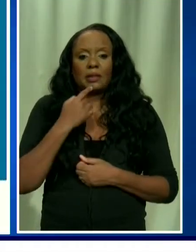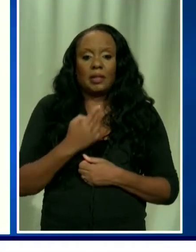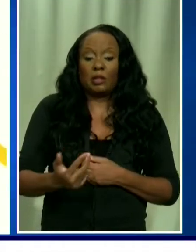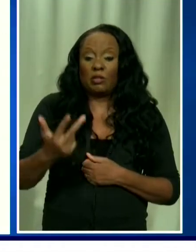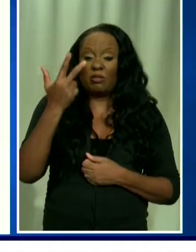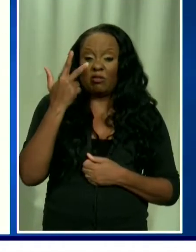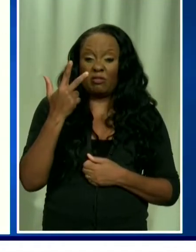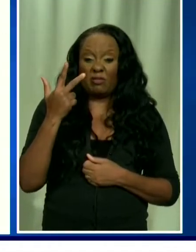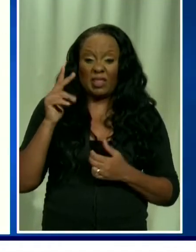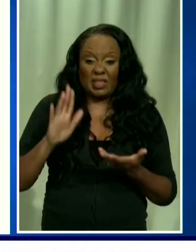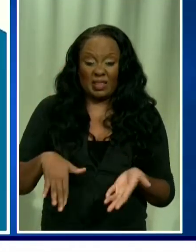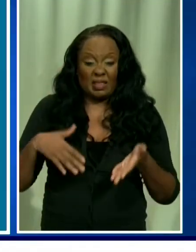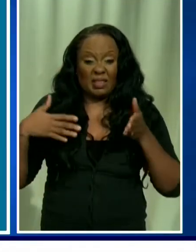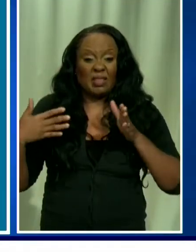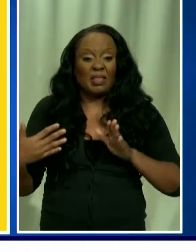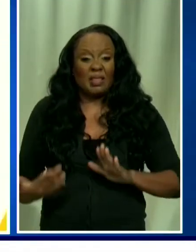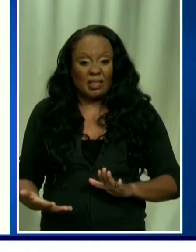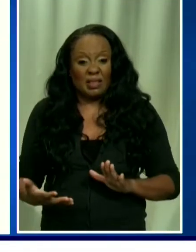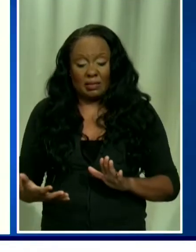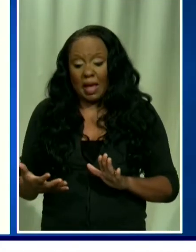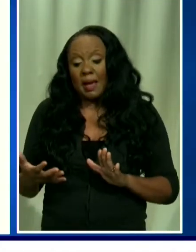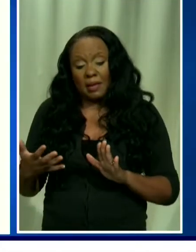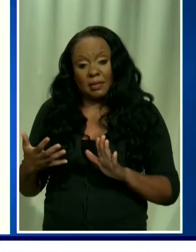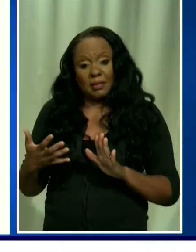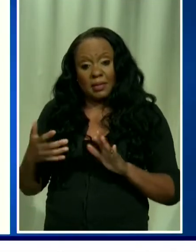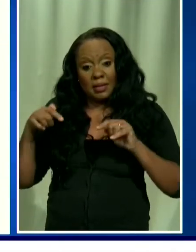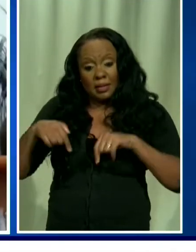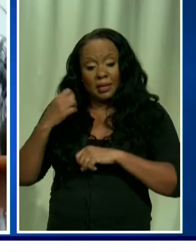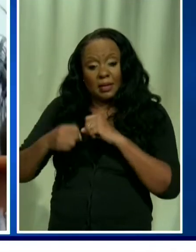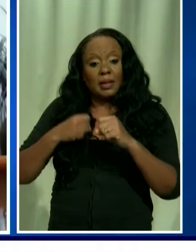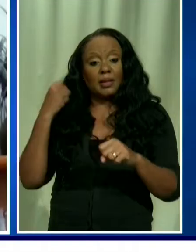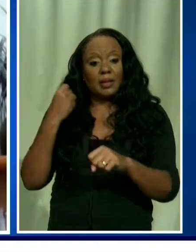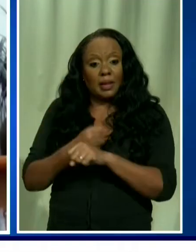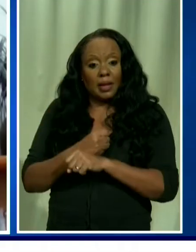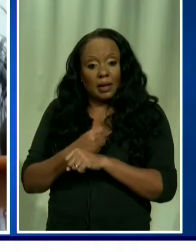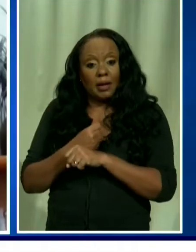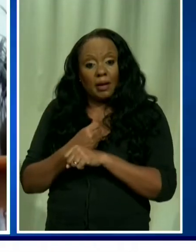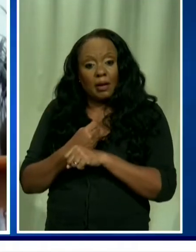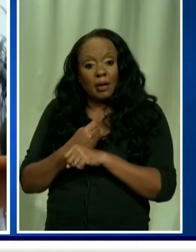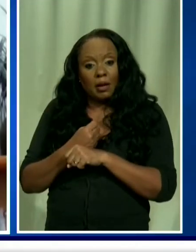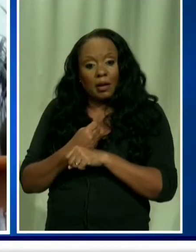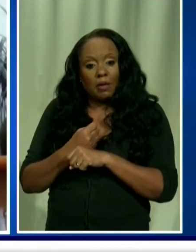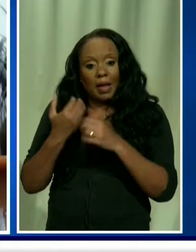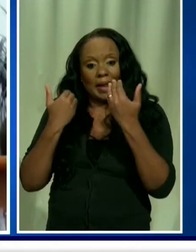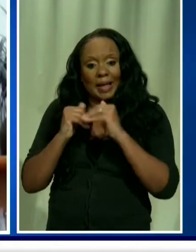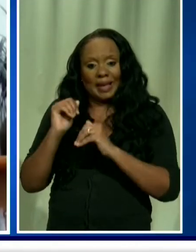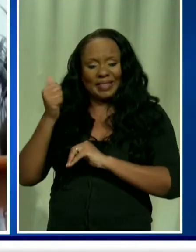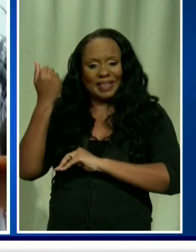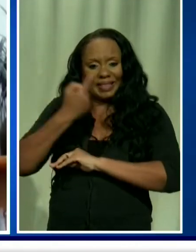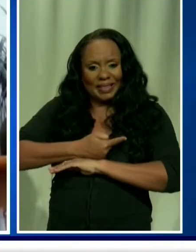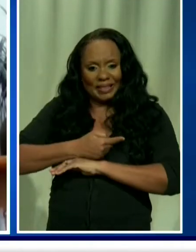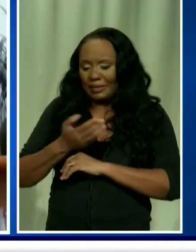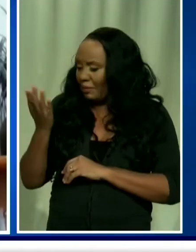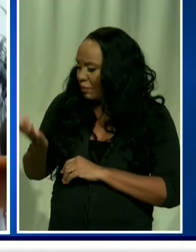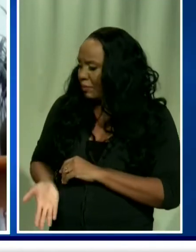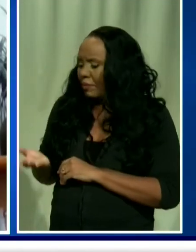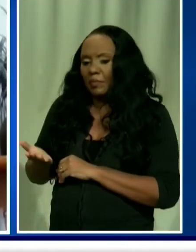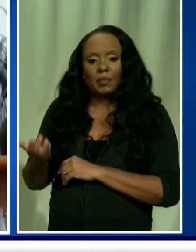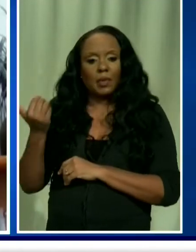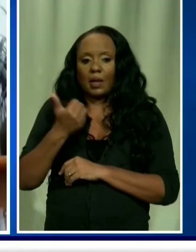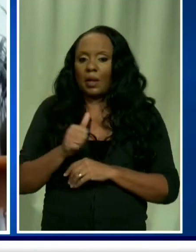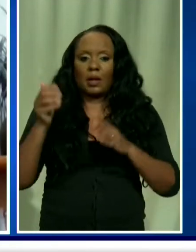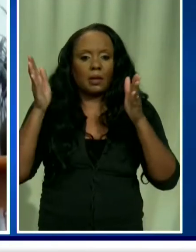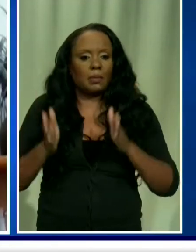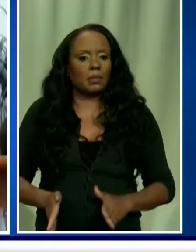deaths within less than 10 days earlier this year. Any and everyone can be subjected to a mental